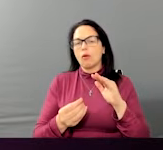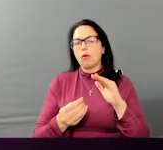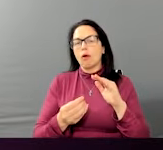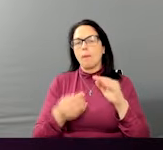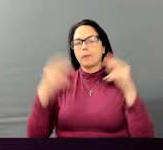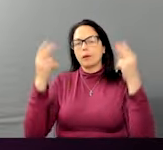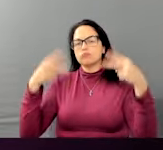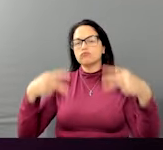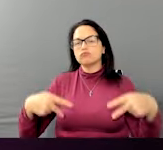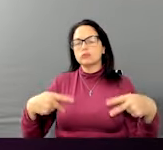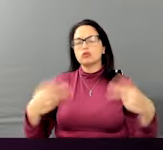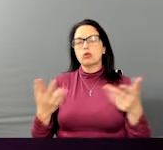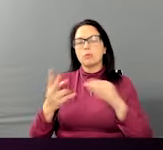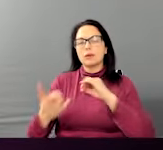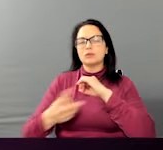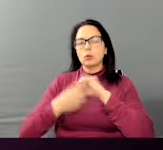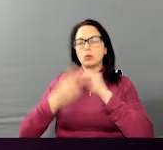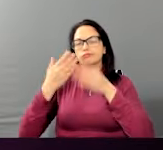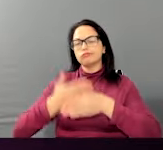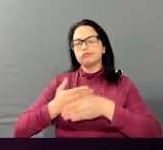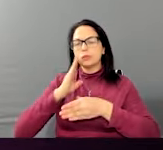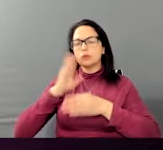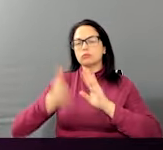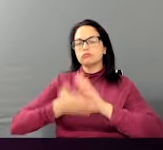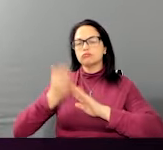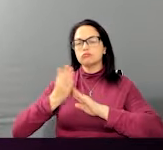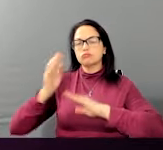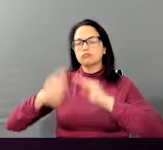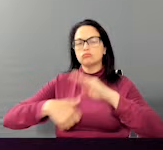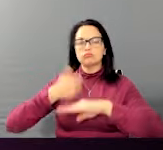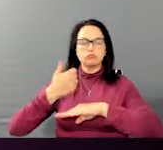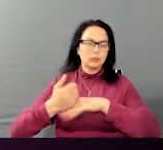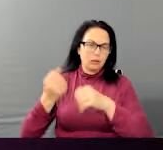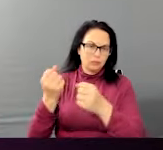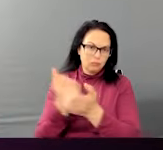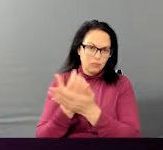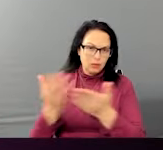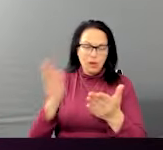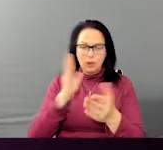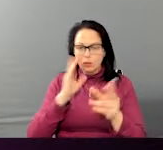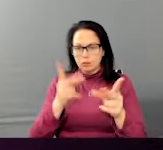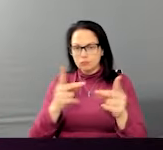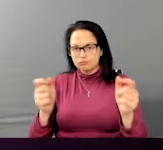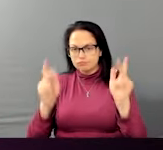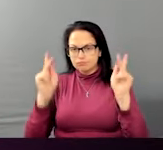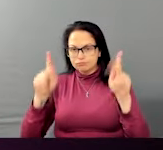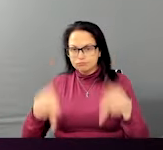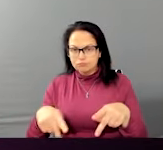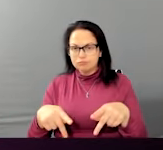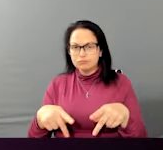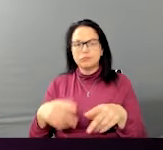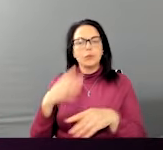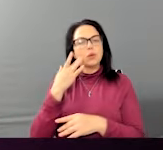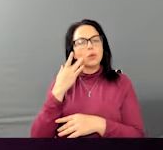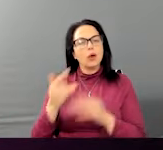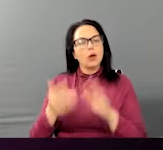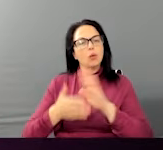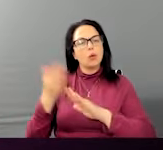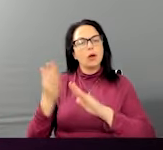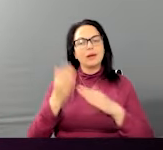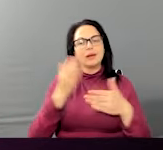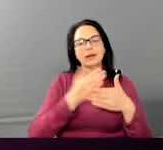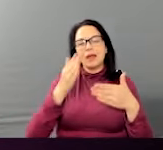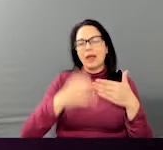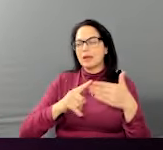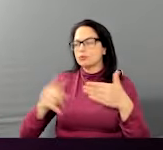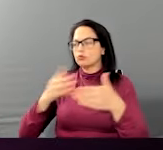folder. This is going to run the setup to get everything installed and set up. We'll just speed this up a little bit because running the end-to-end tests